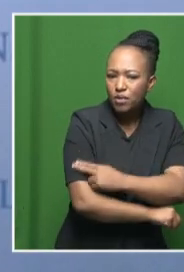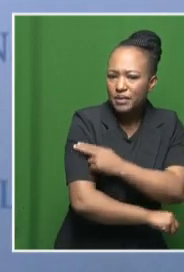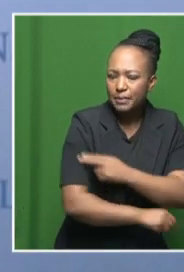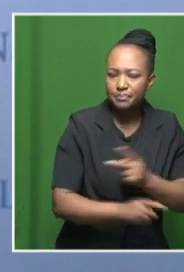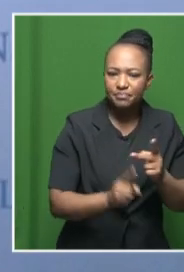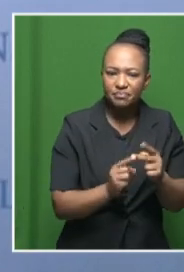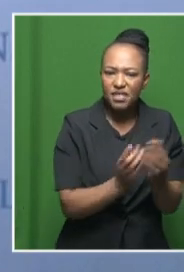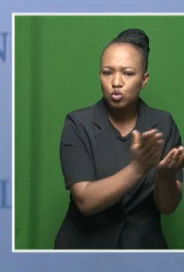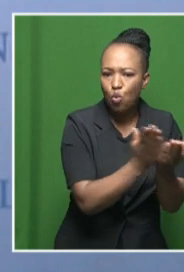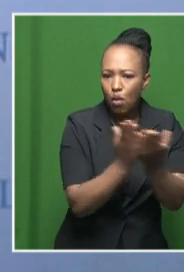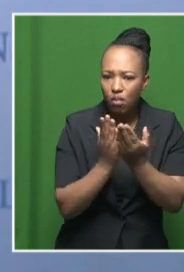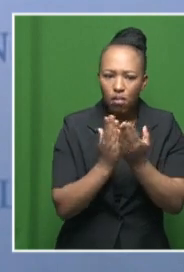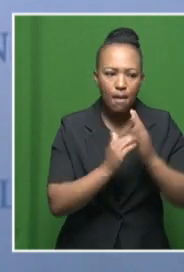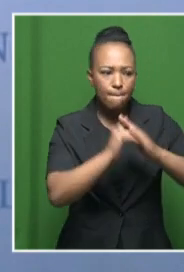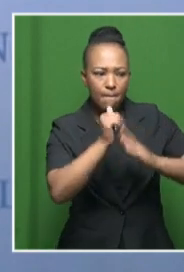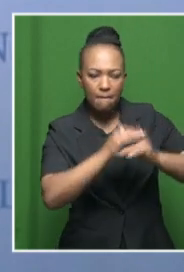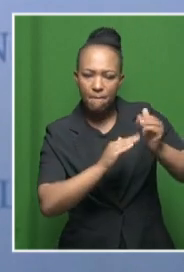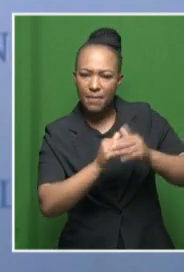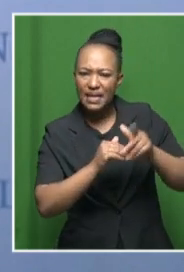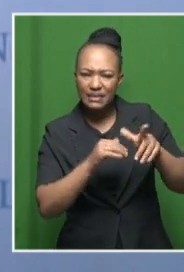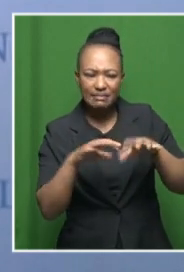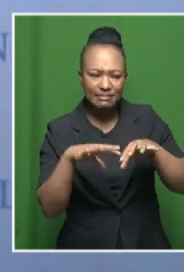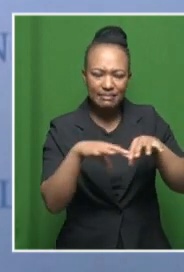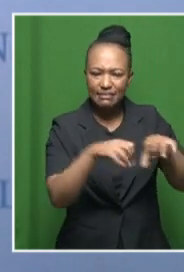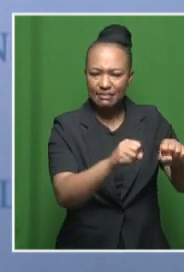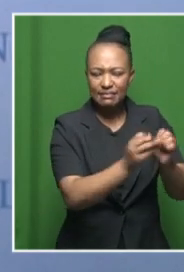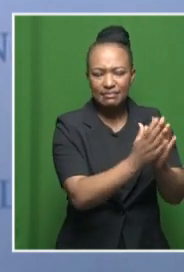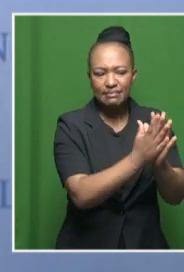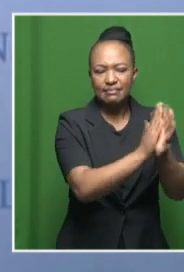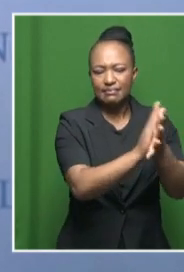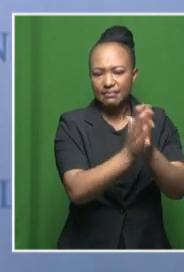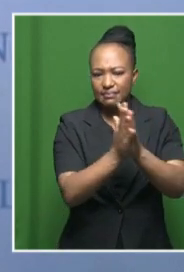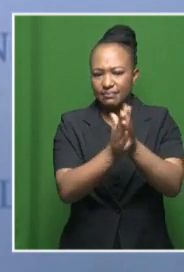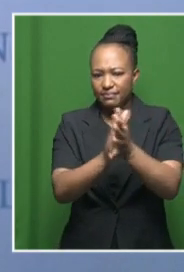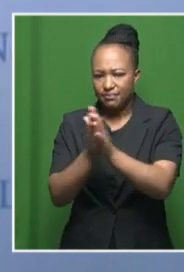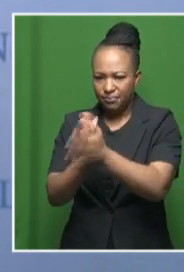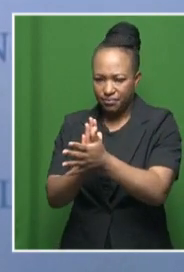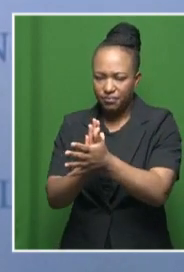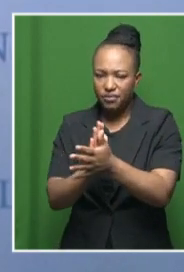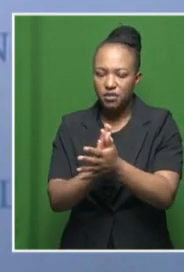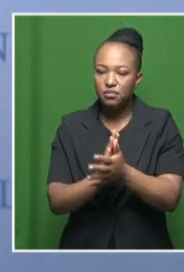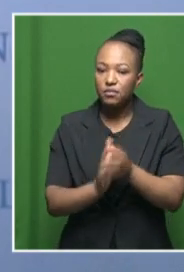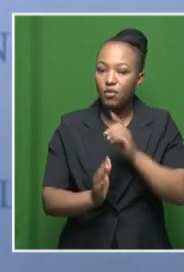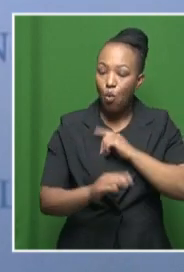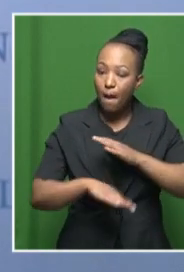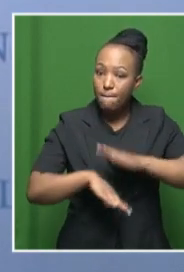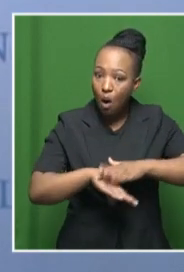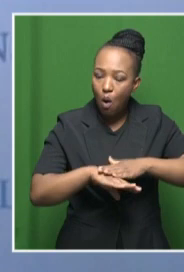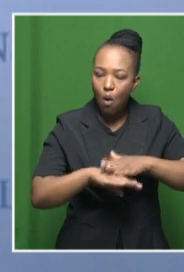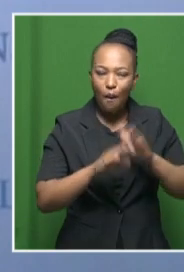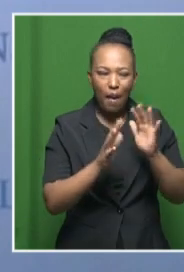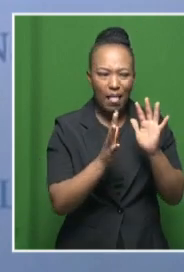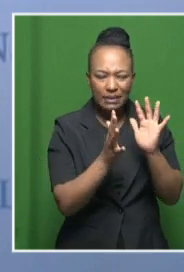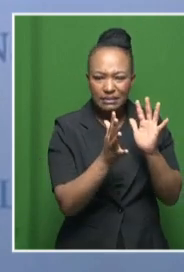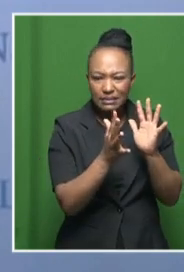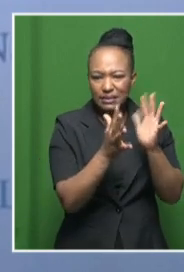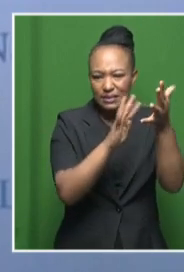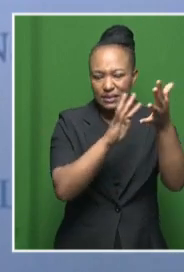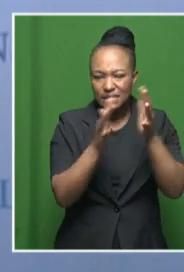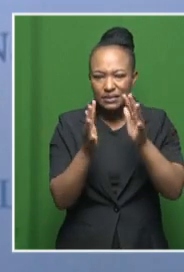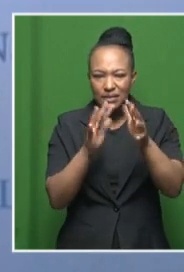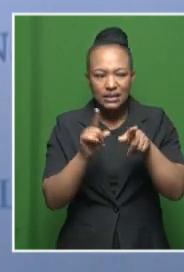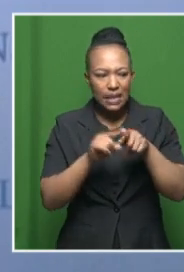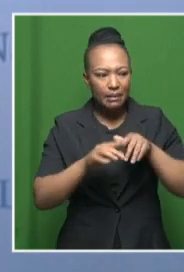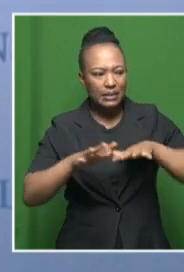and shelters. And all of it is intensifying, getting more destructive and more